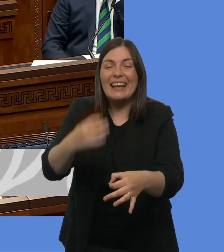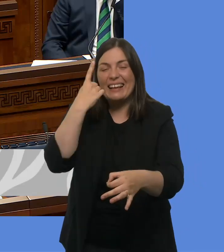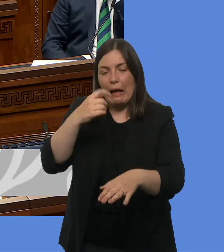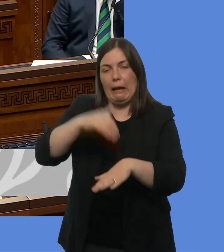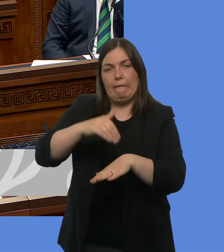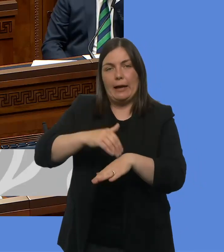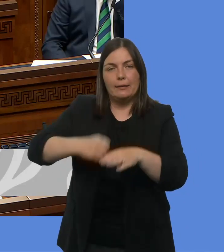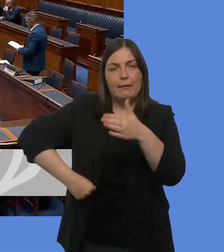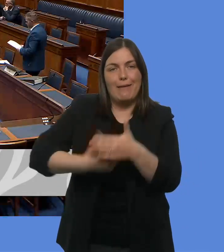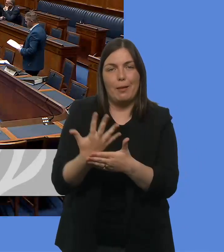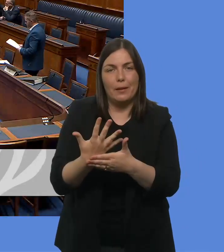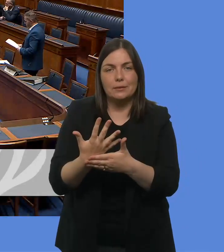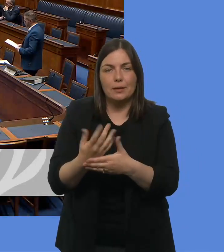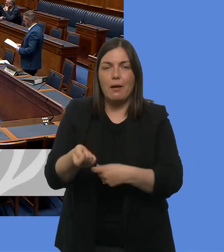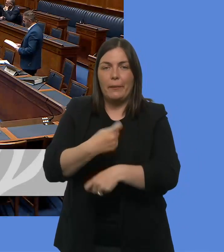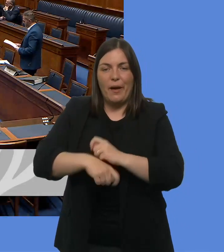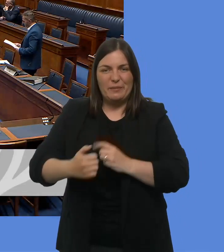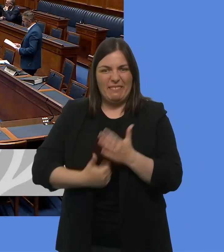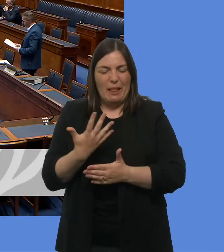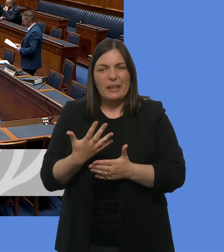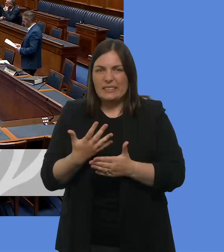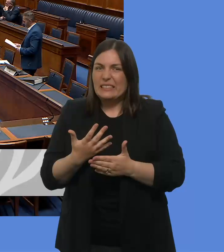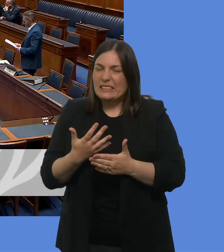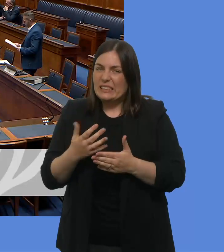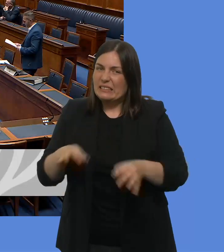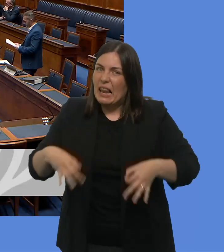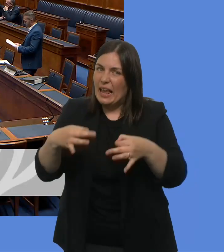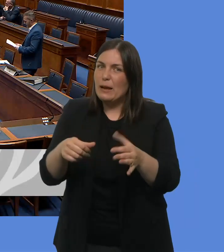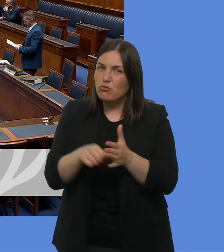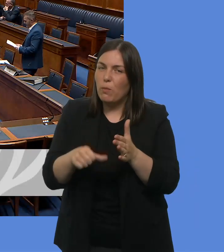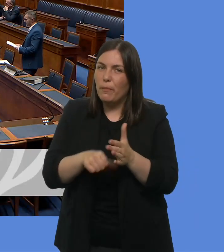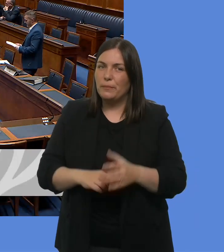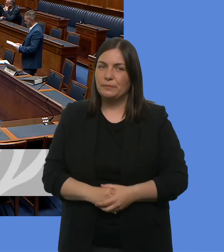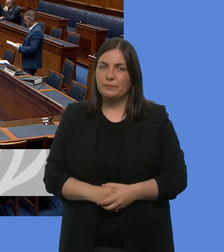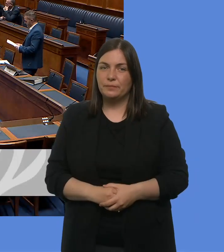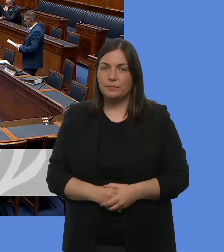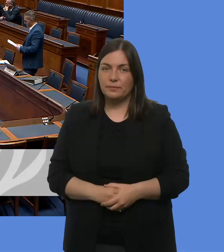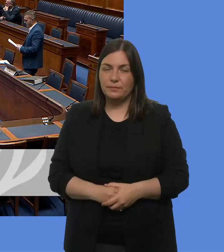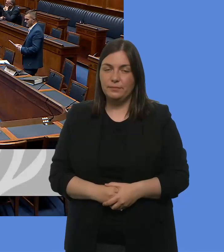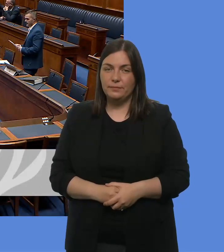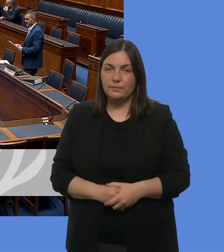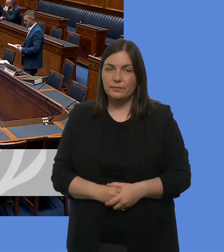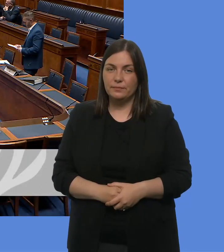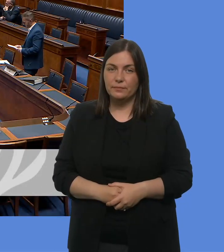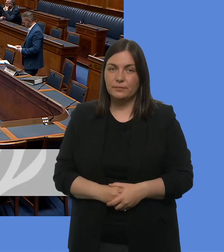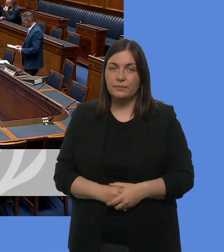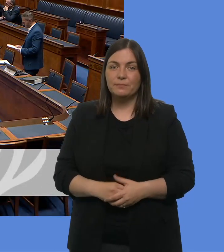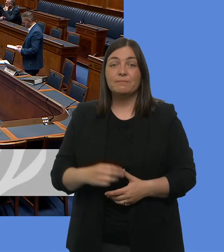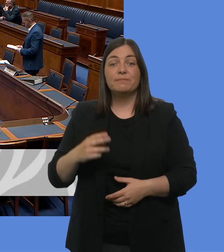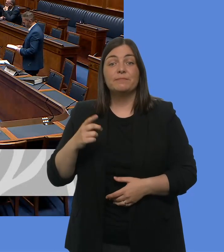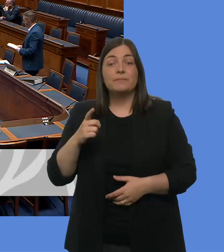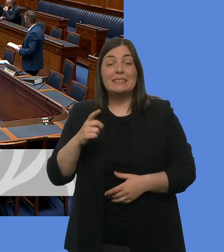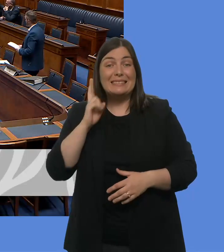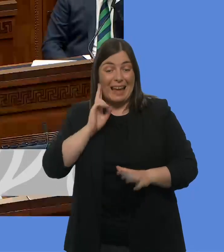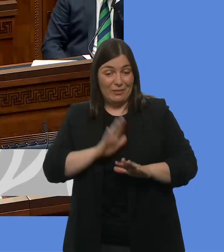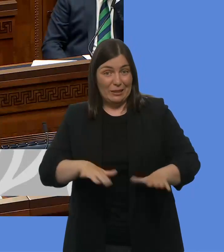developmental setbacks. Research shows that deaf children in Northern Ireland are significantly more likely than their hearing peers to experience psychological